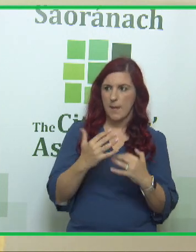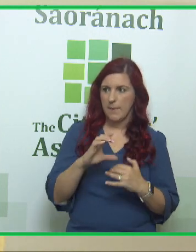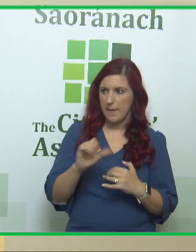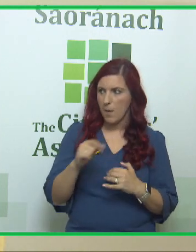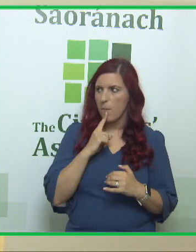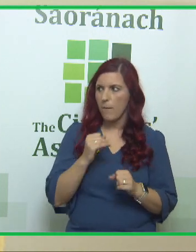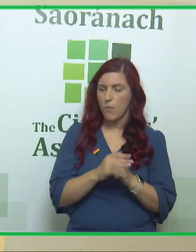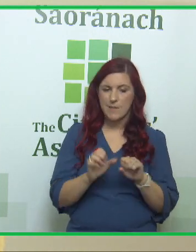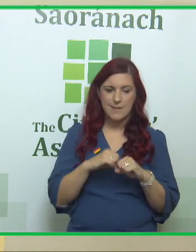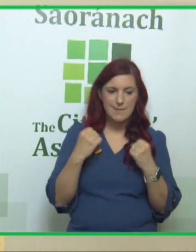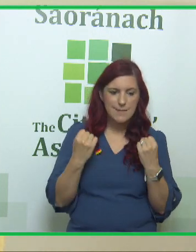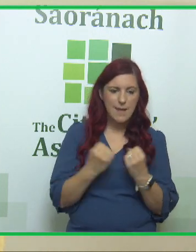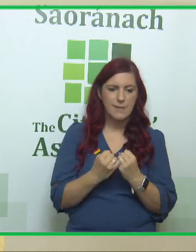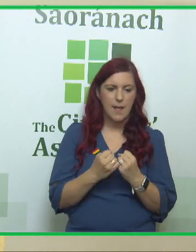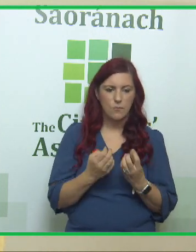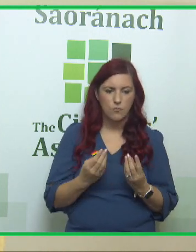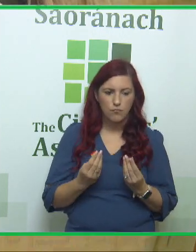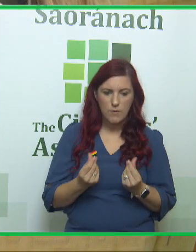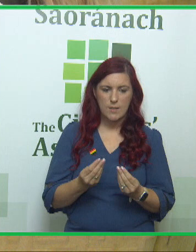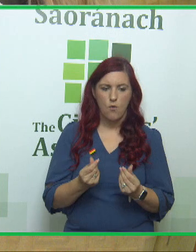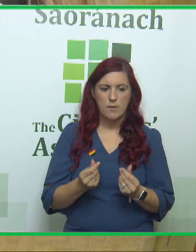society at large. Resources aren't